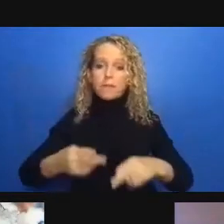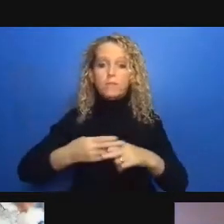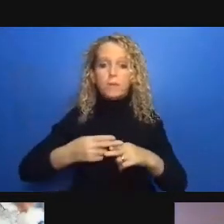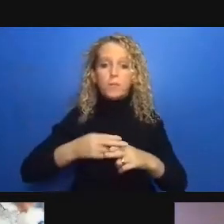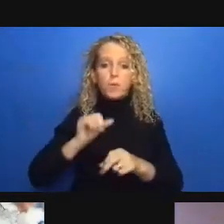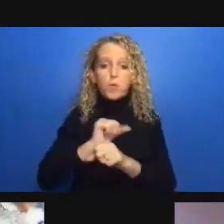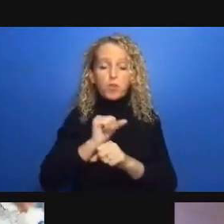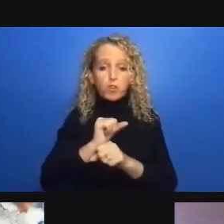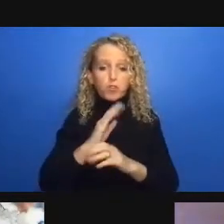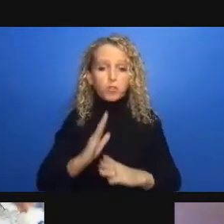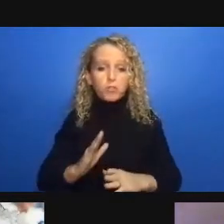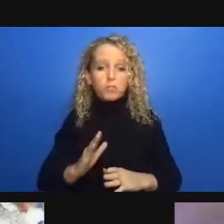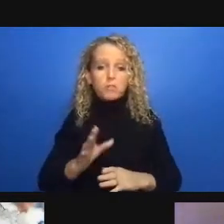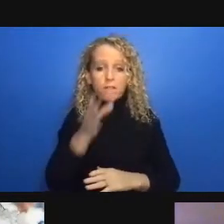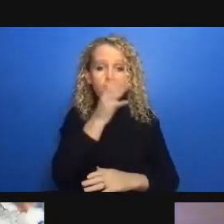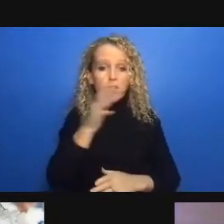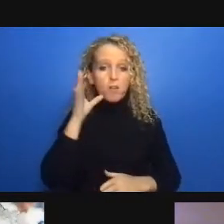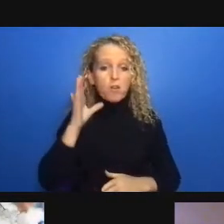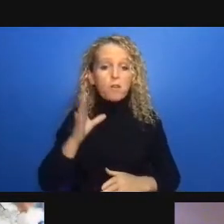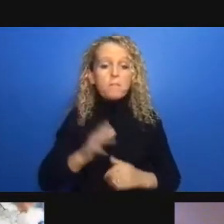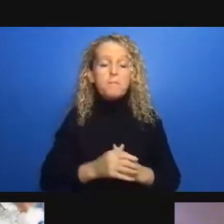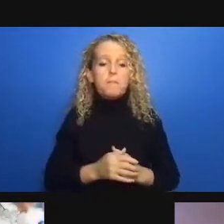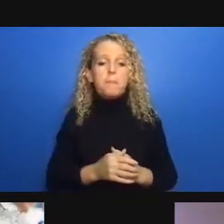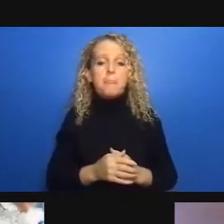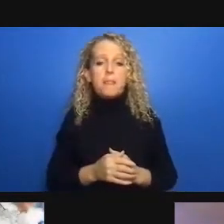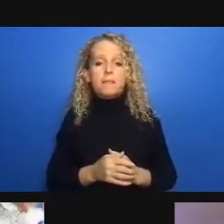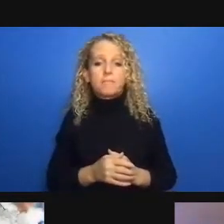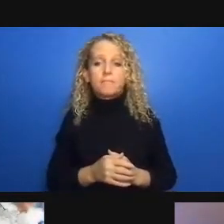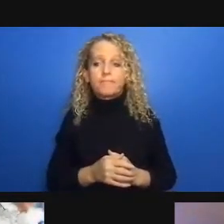really need to see what opportunities there are to